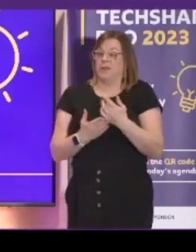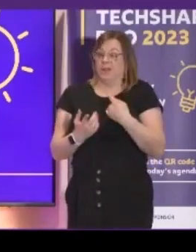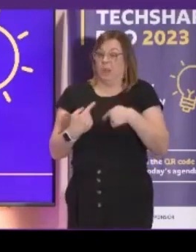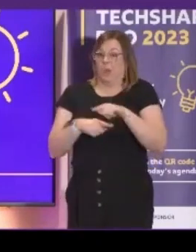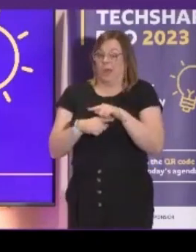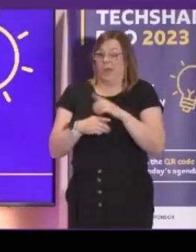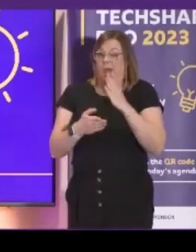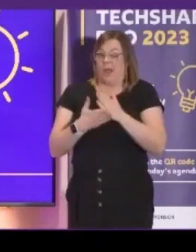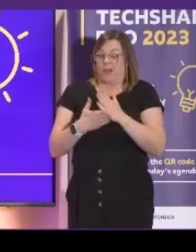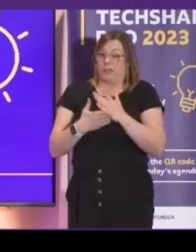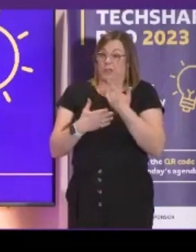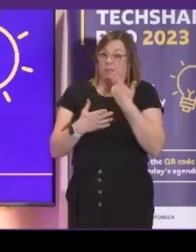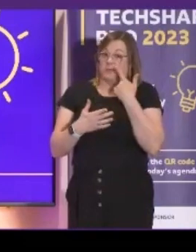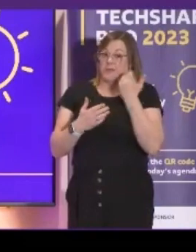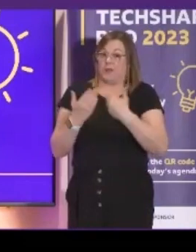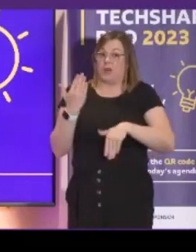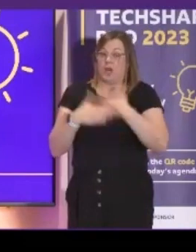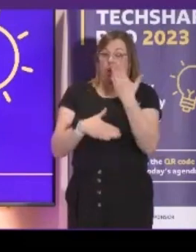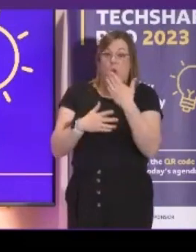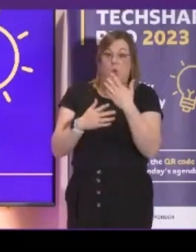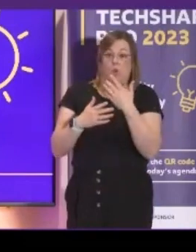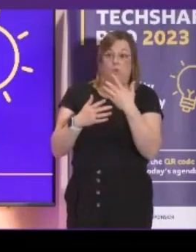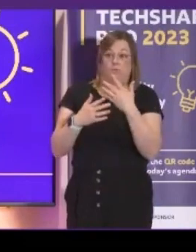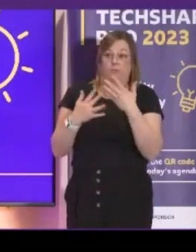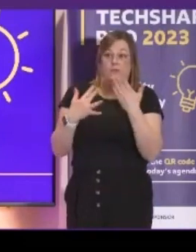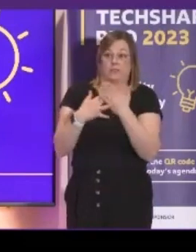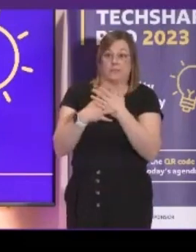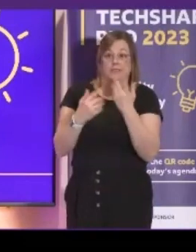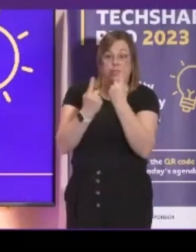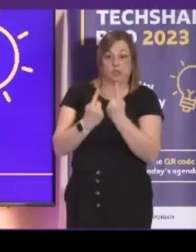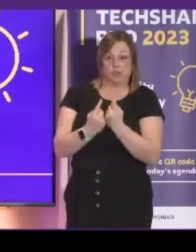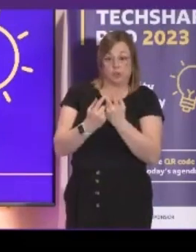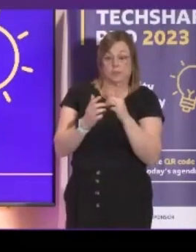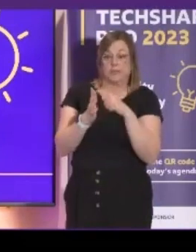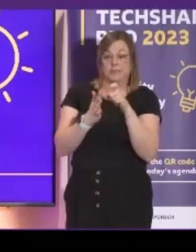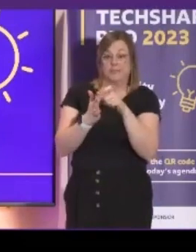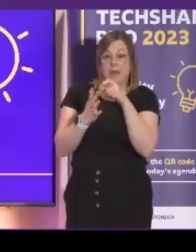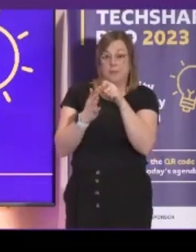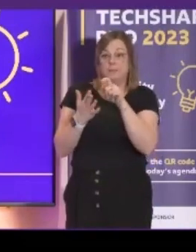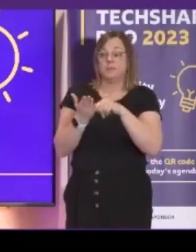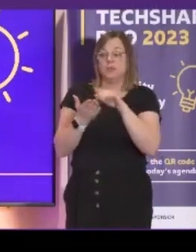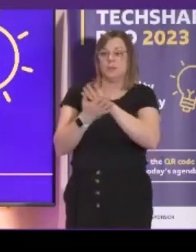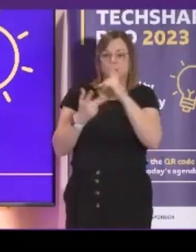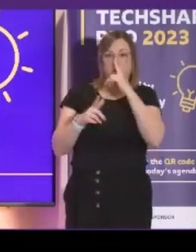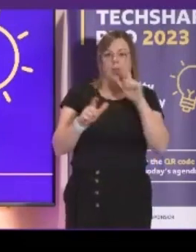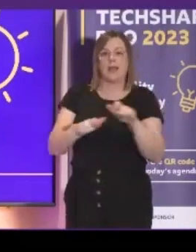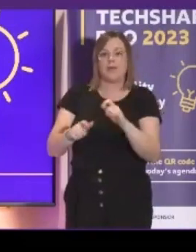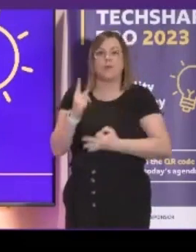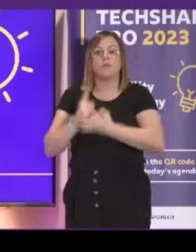discovering new accessibility issues in Adapt, and instead we're continuously making improvements.